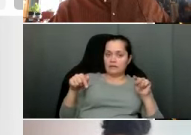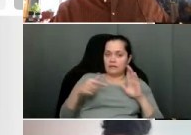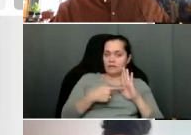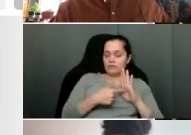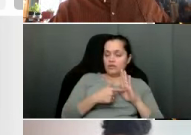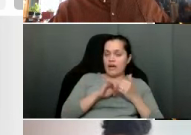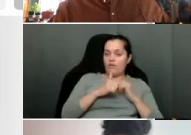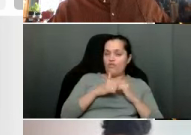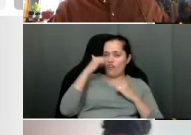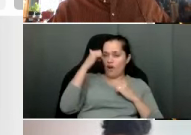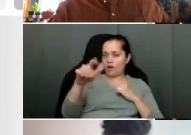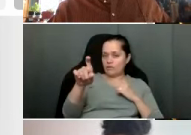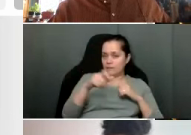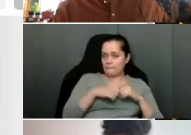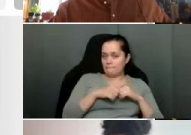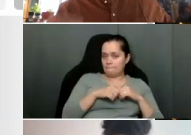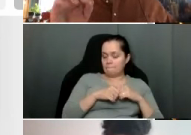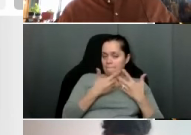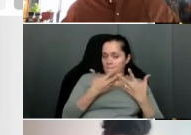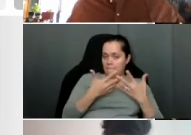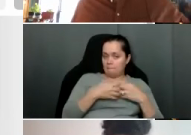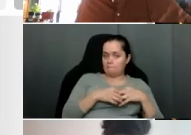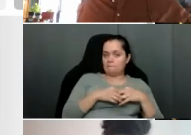How far is it?